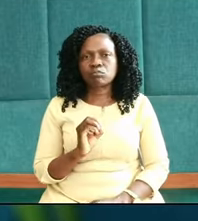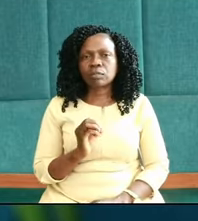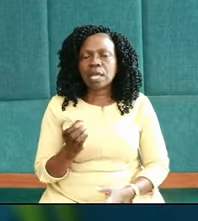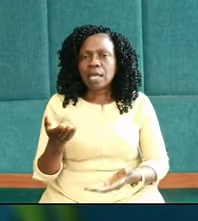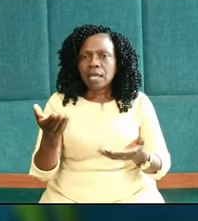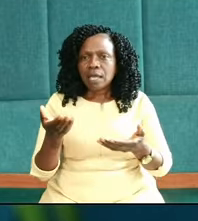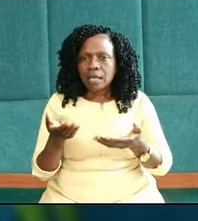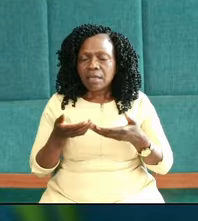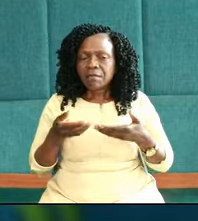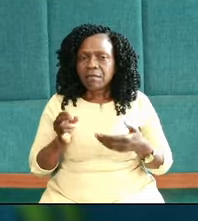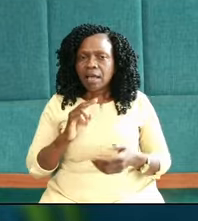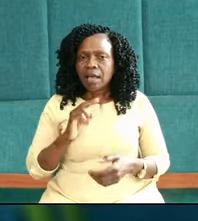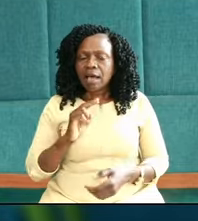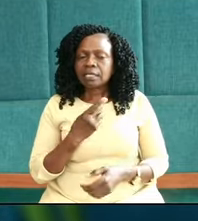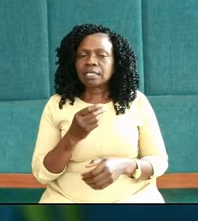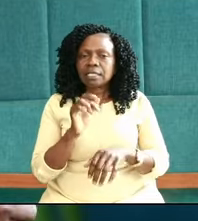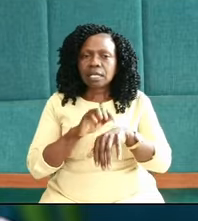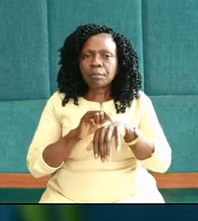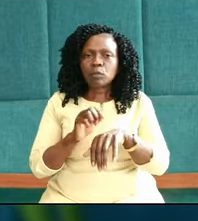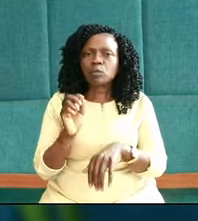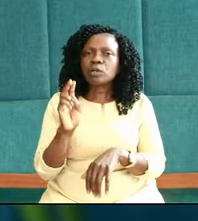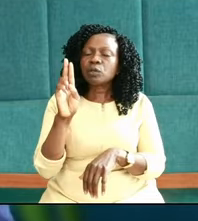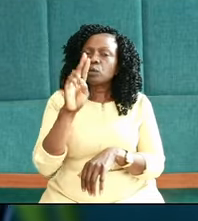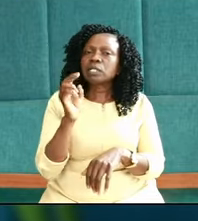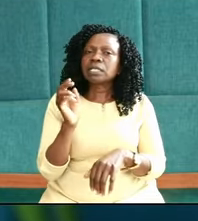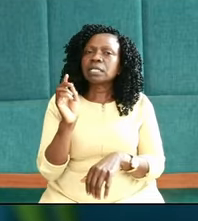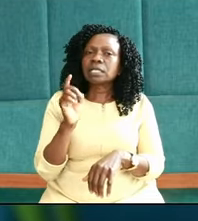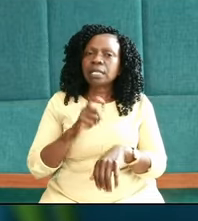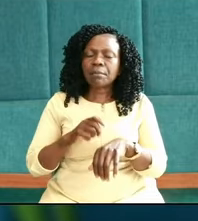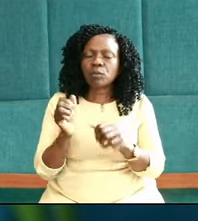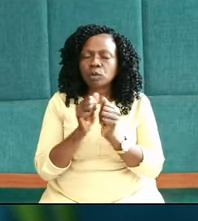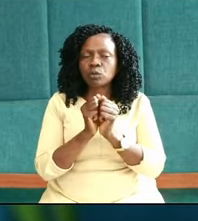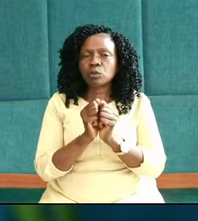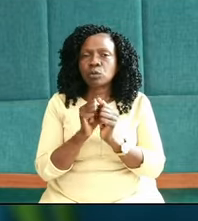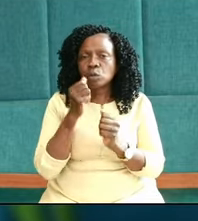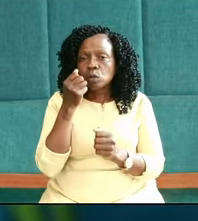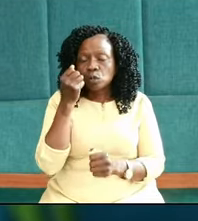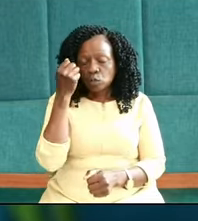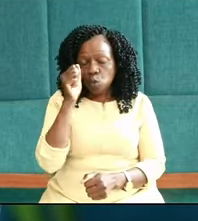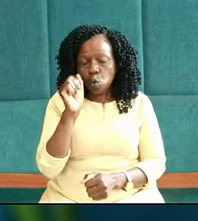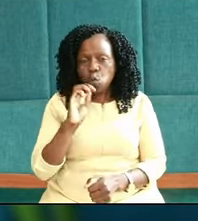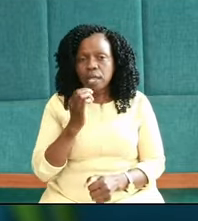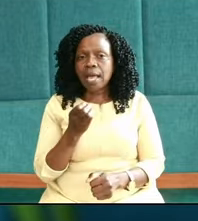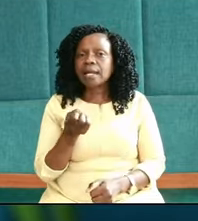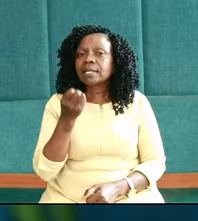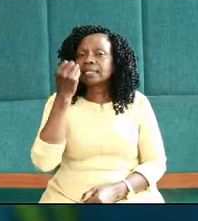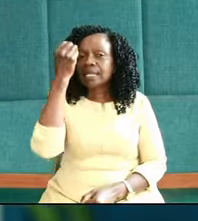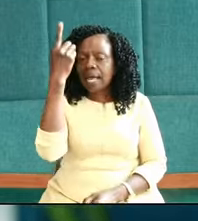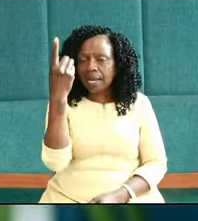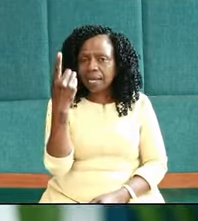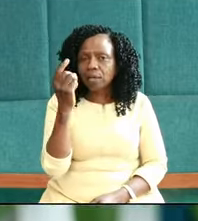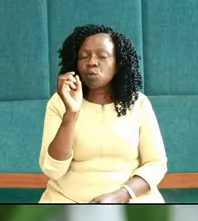Give us time that we may spend time with you, that we may be able to understand your beauty.